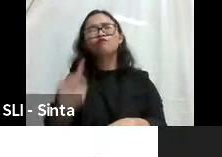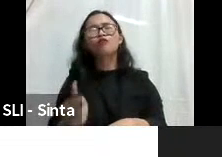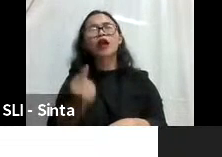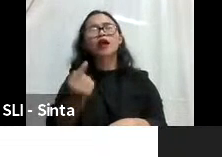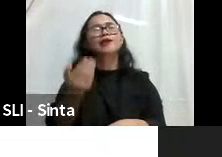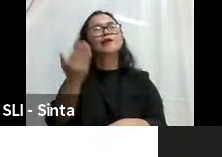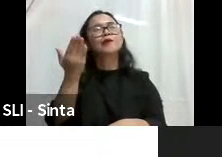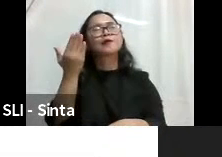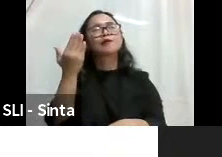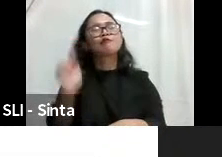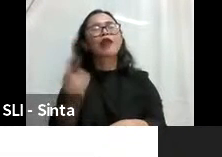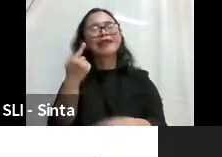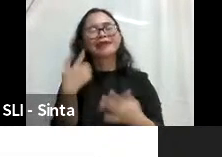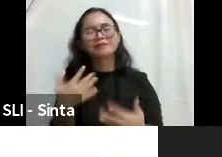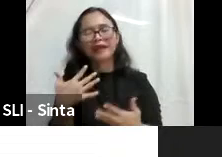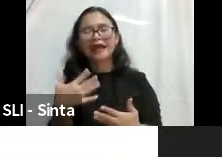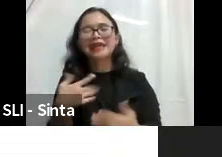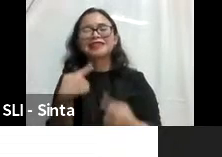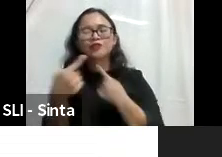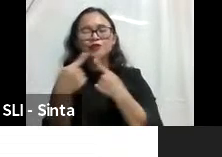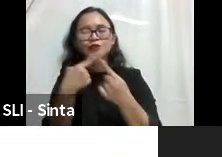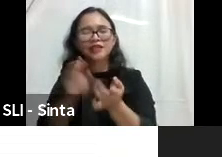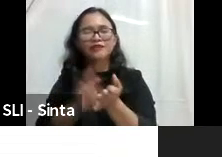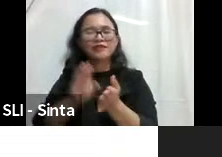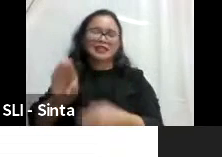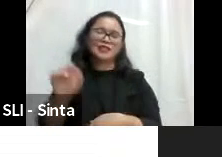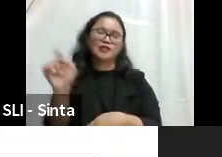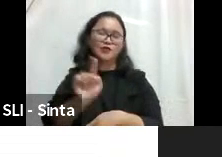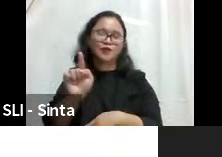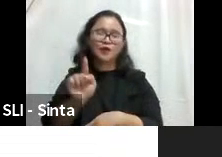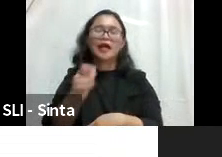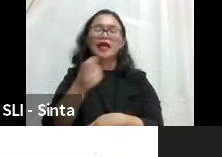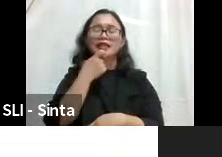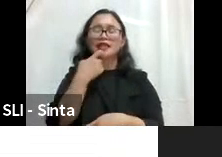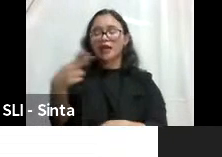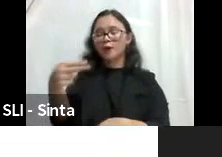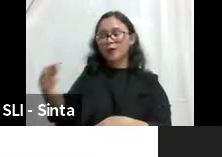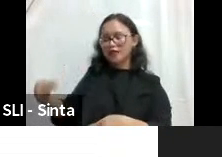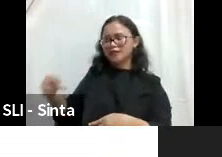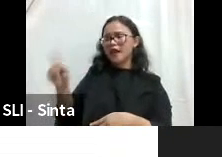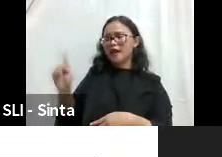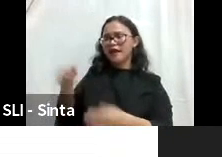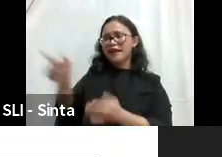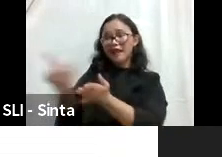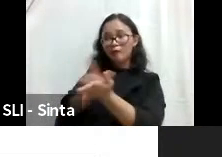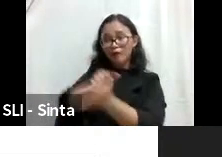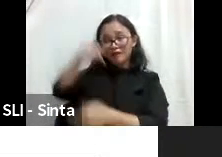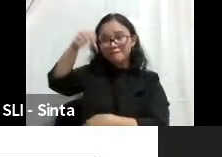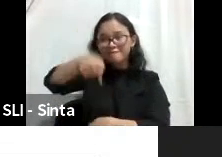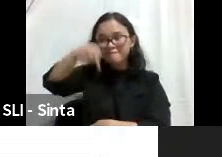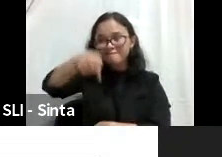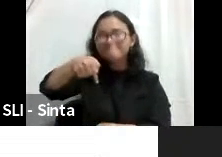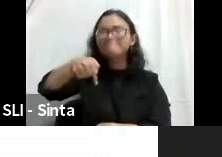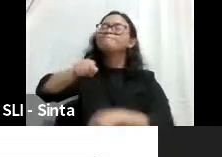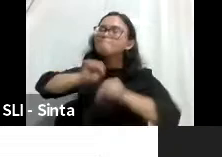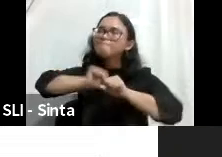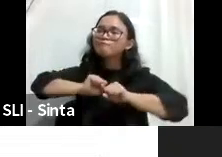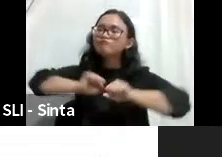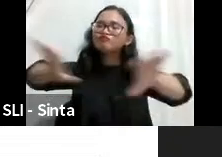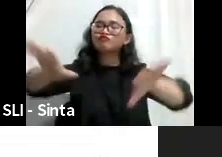context the The report on Indonesia the most recent one will be published later this